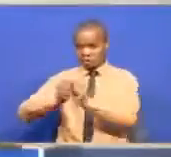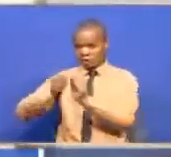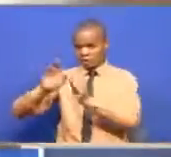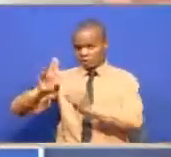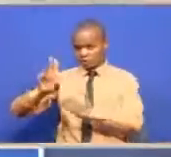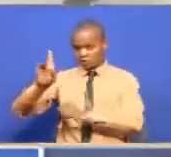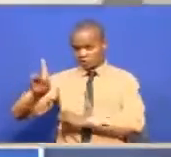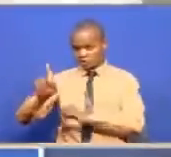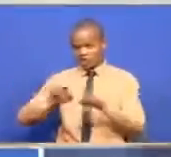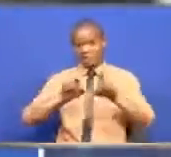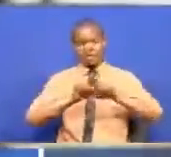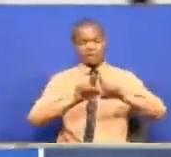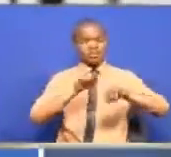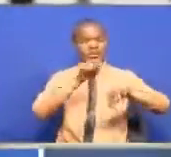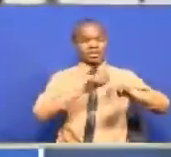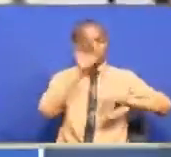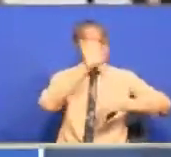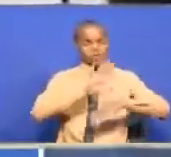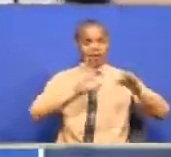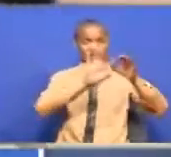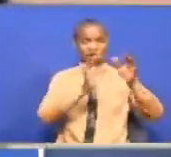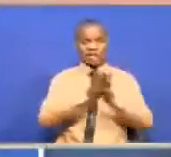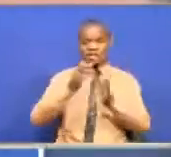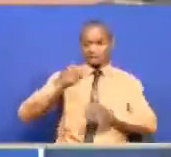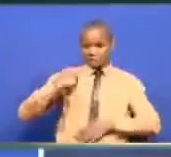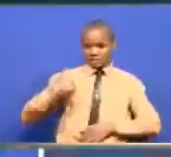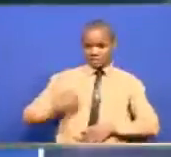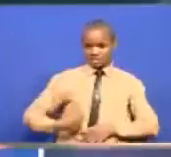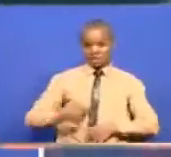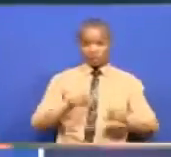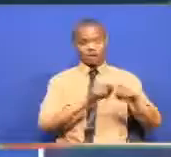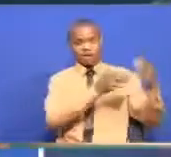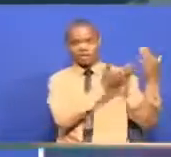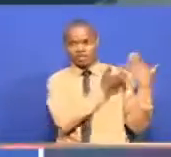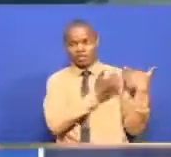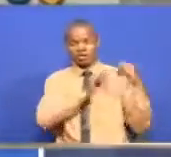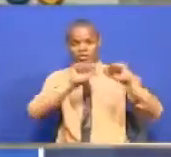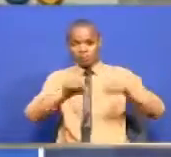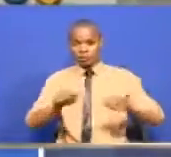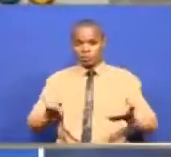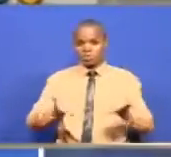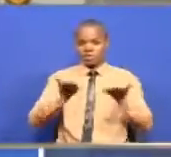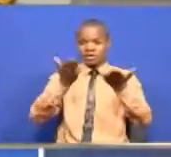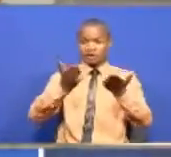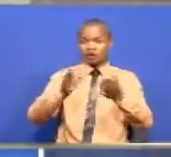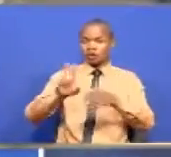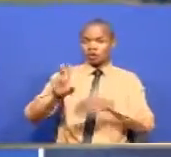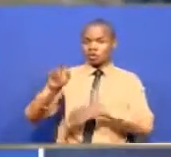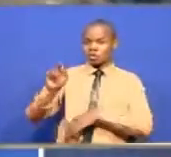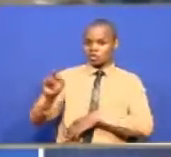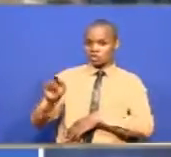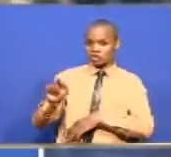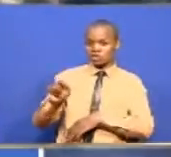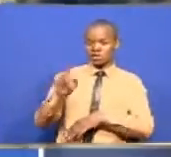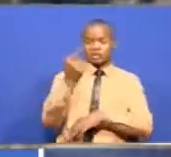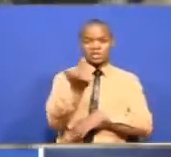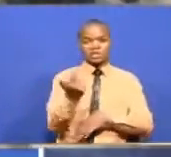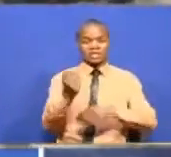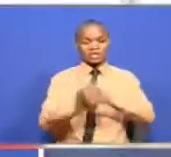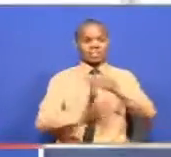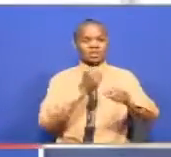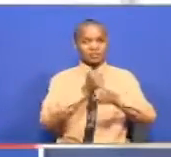exiting the European Union, as well as China, which is expected to lift Kenya's value of export to 2 trillion shillings annually over the next